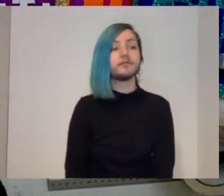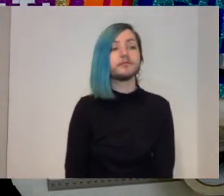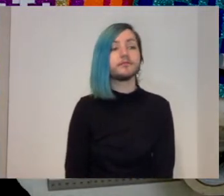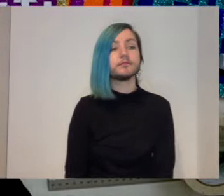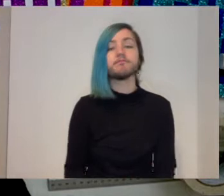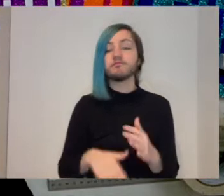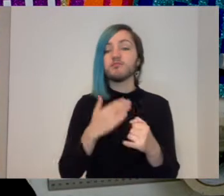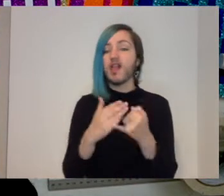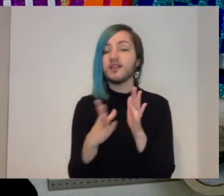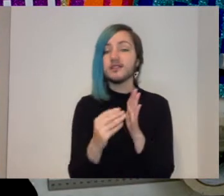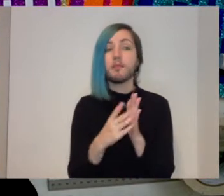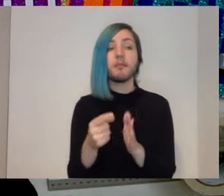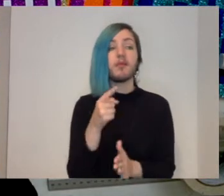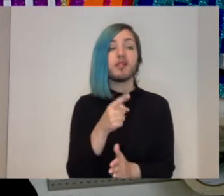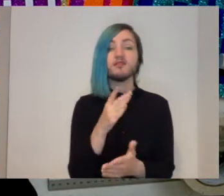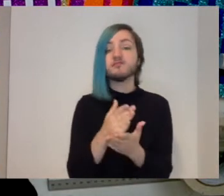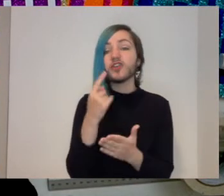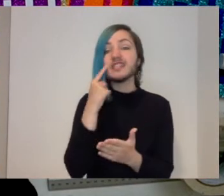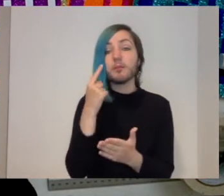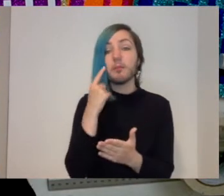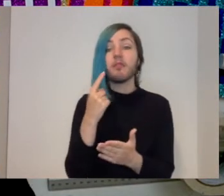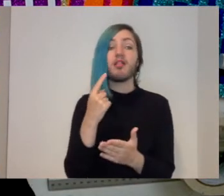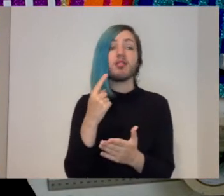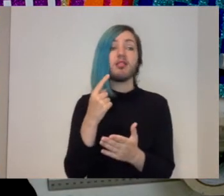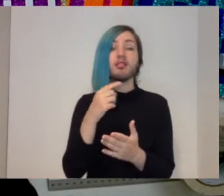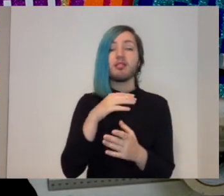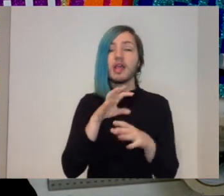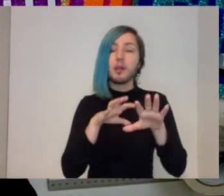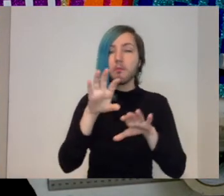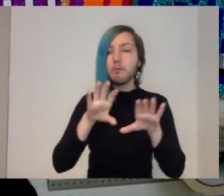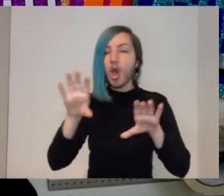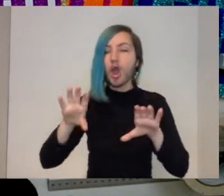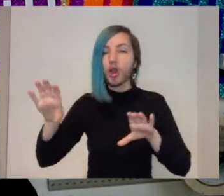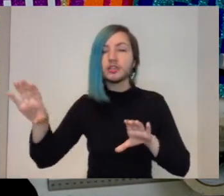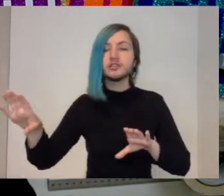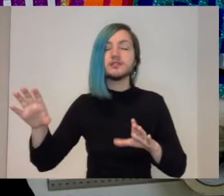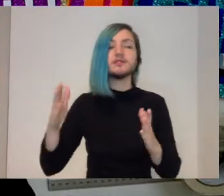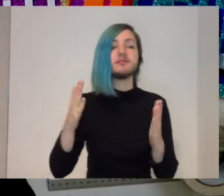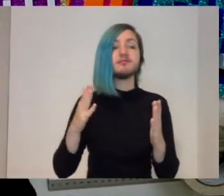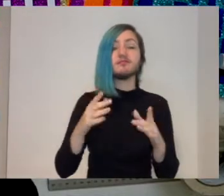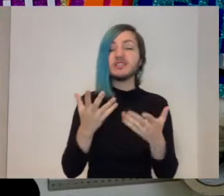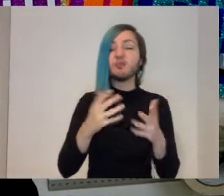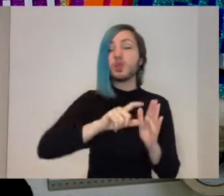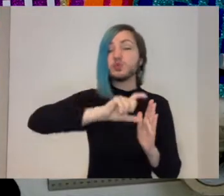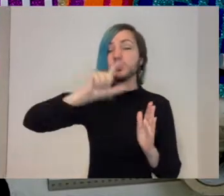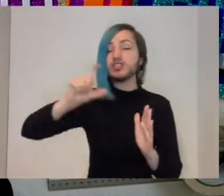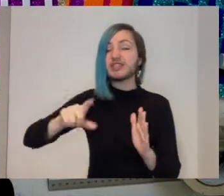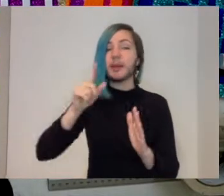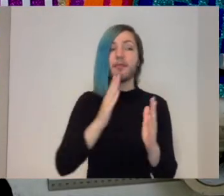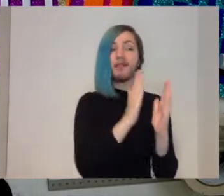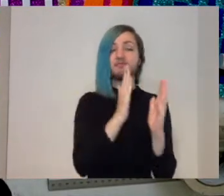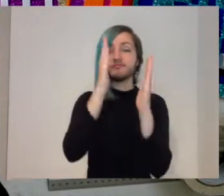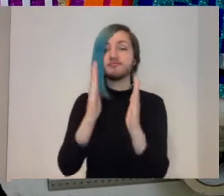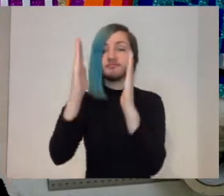And then finally, here's just a really simple graphic blocky one, which again is just like a zigzag, but in staggered lines. Really